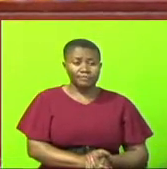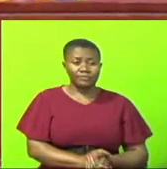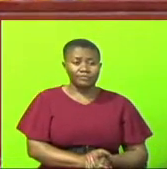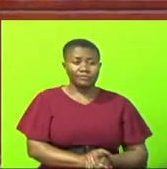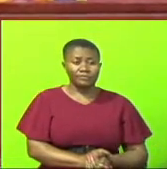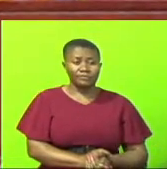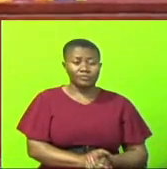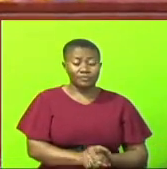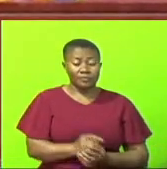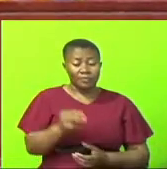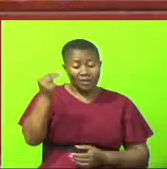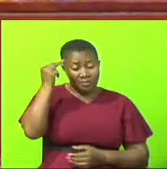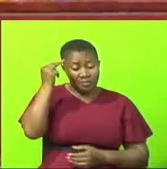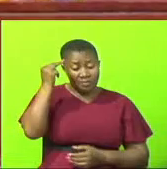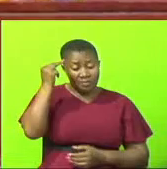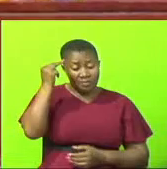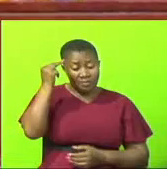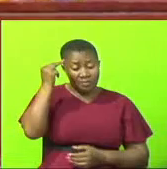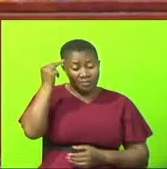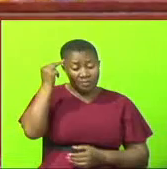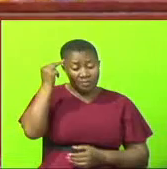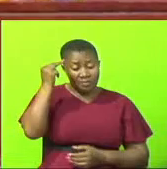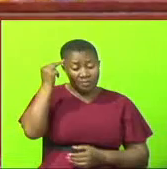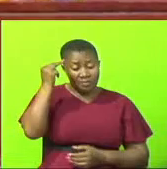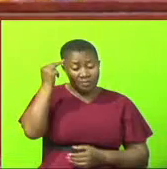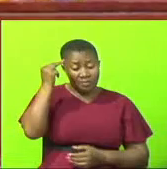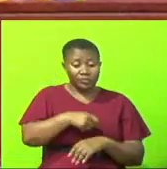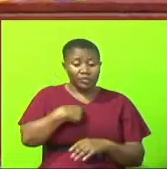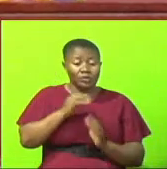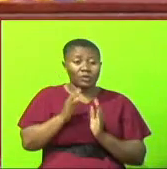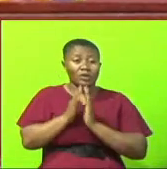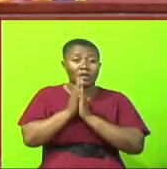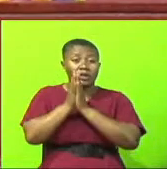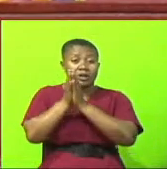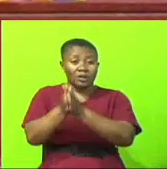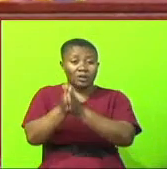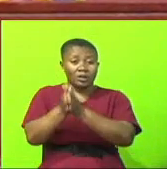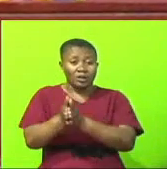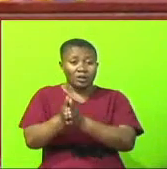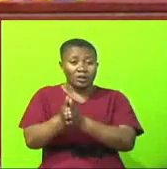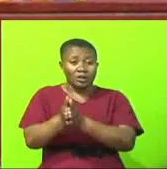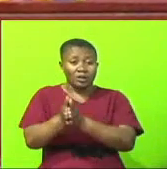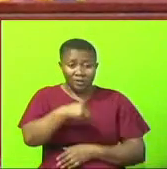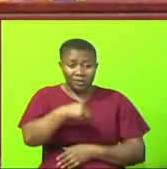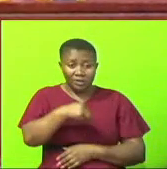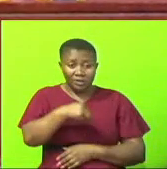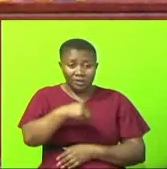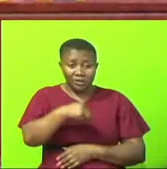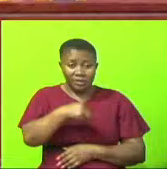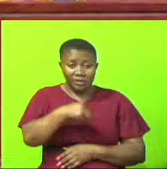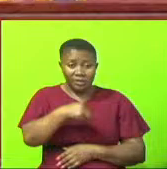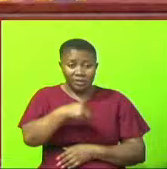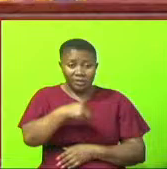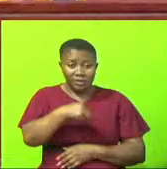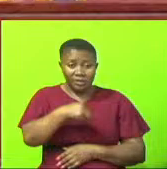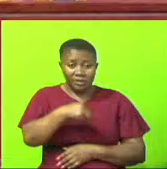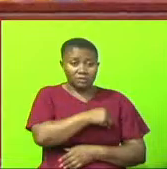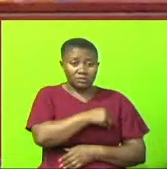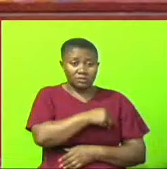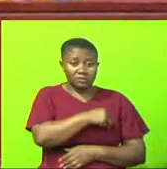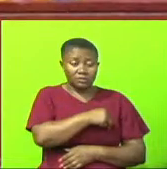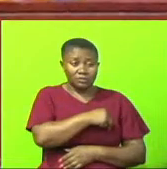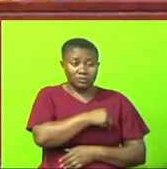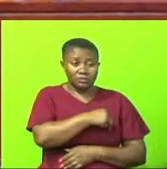of the time limits, I'll ask members, I don't know how many of you want to make comments on it. All of